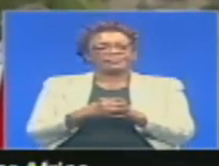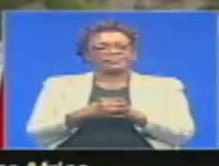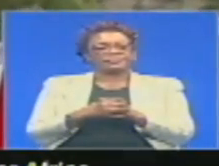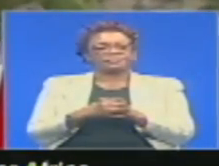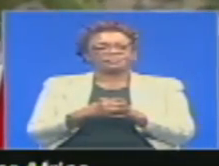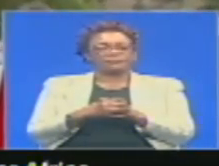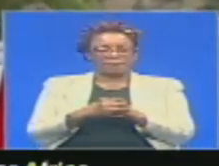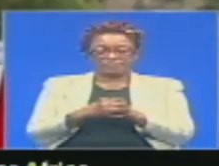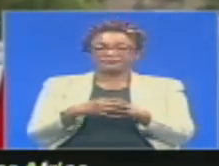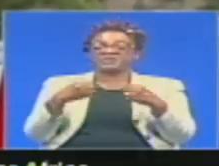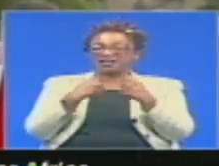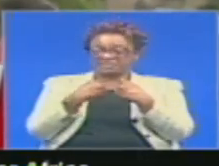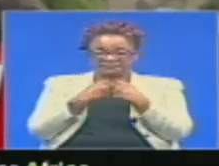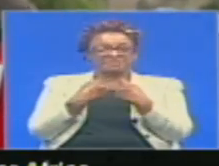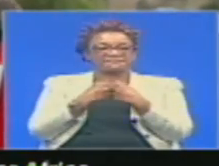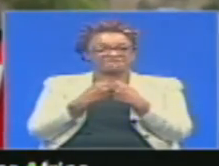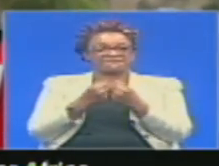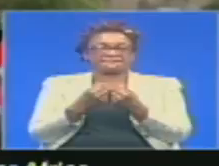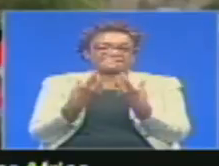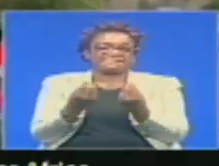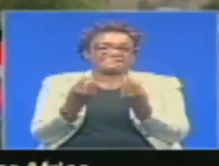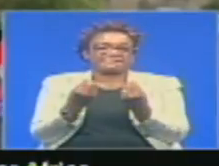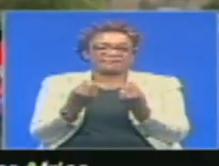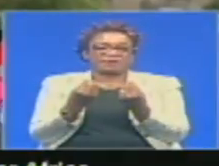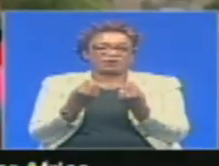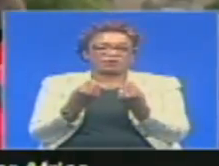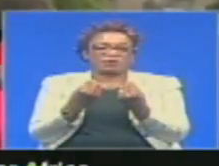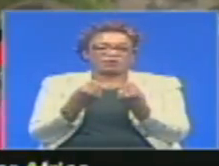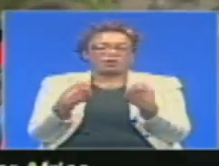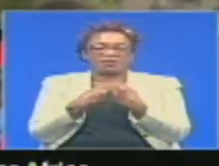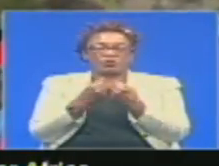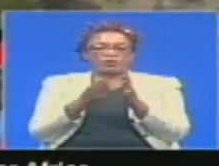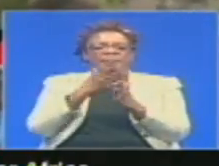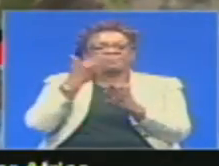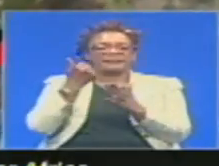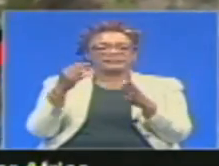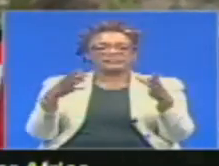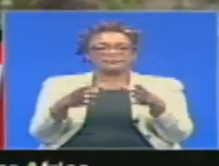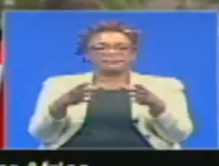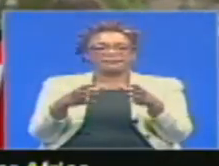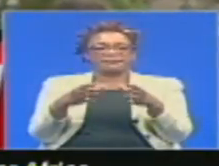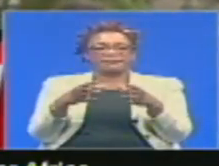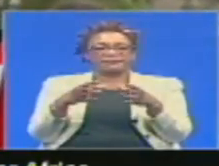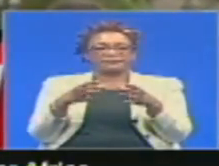Game itakuwa rahisi, tunacheza one of the best teams, but football being football, I think